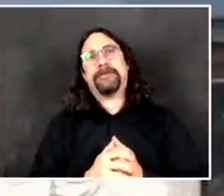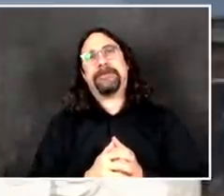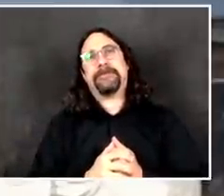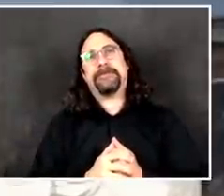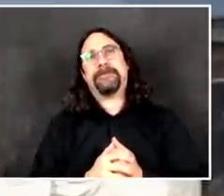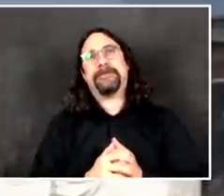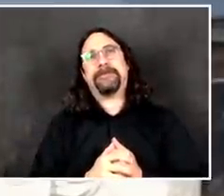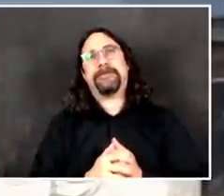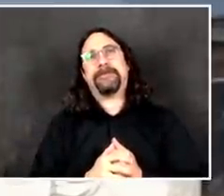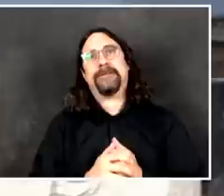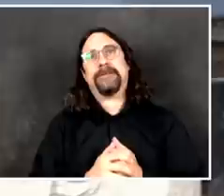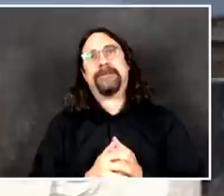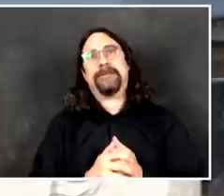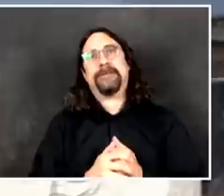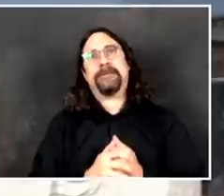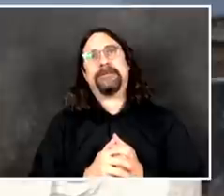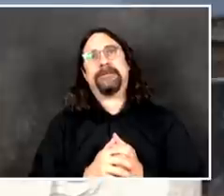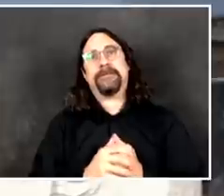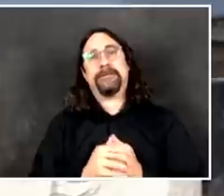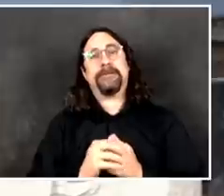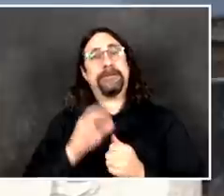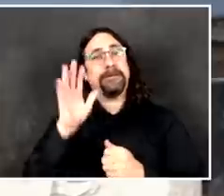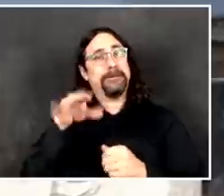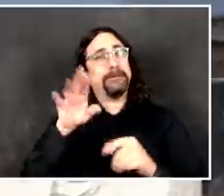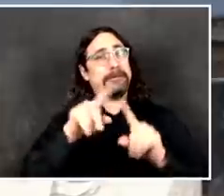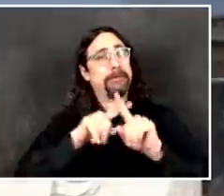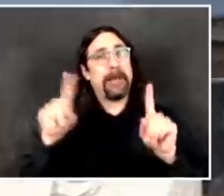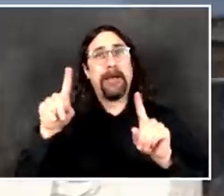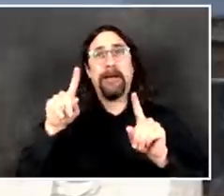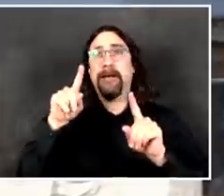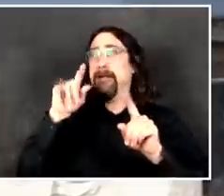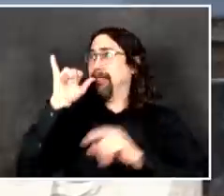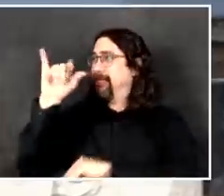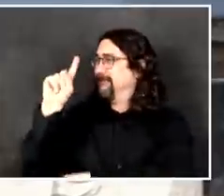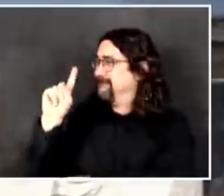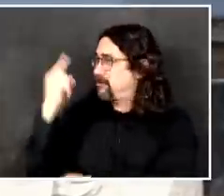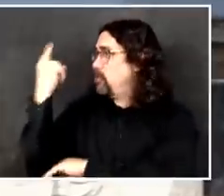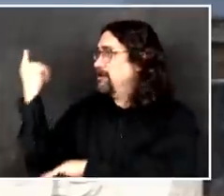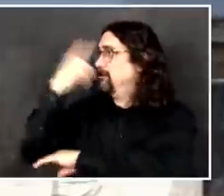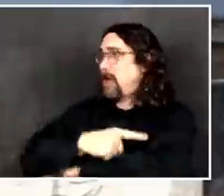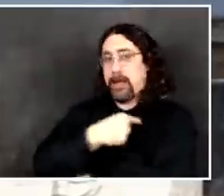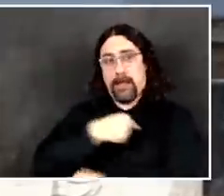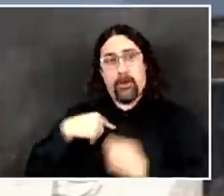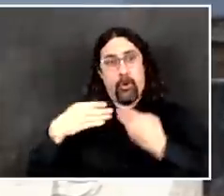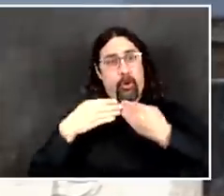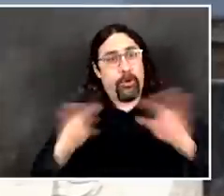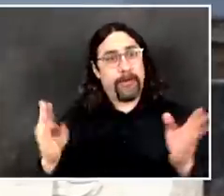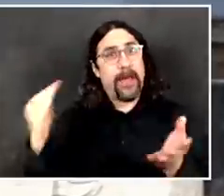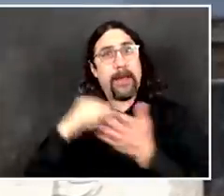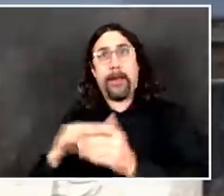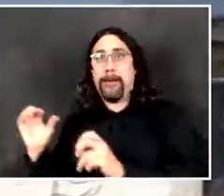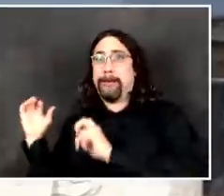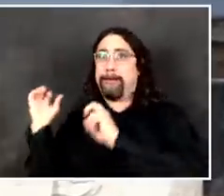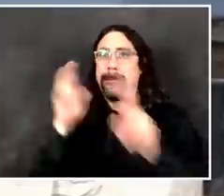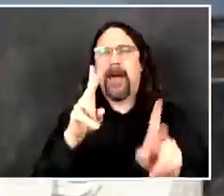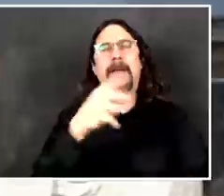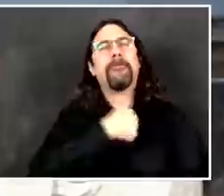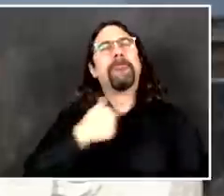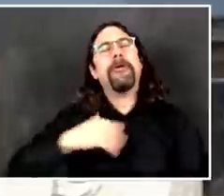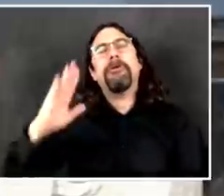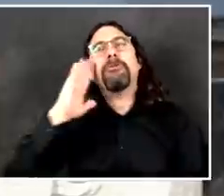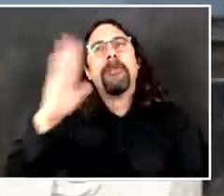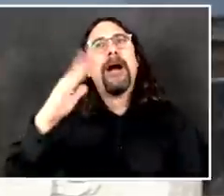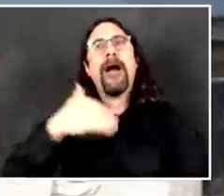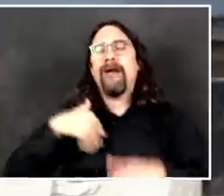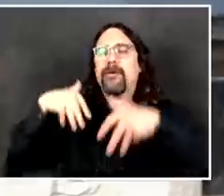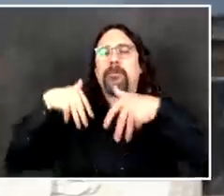first responders. We will honor those who saved us. The first thing we will do before we